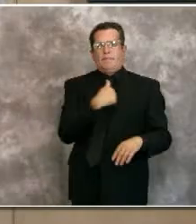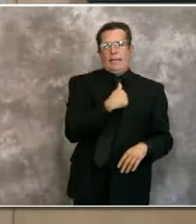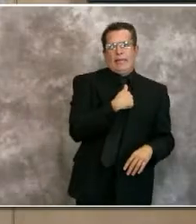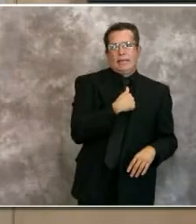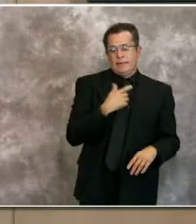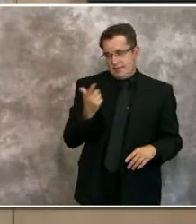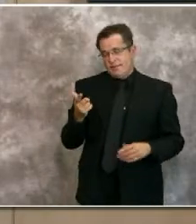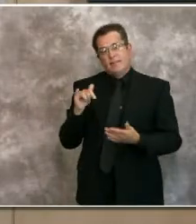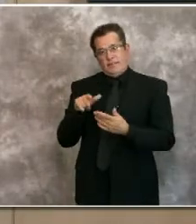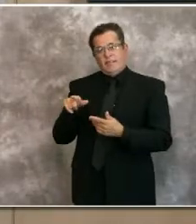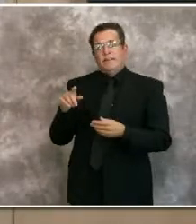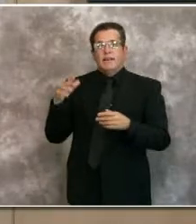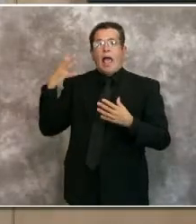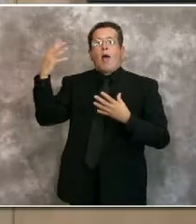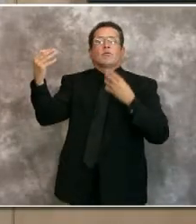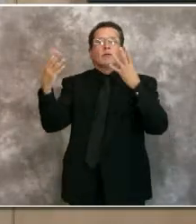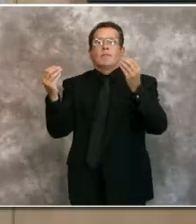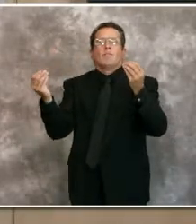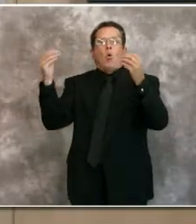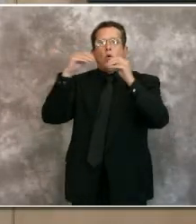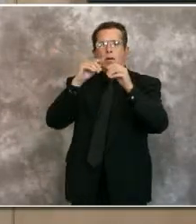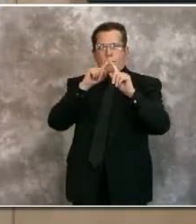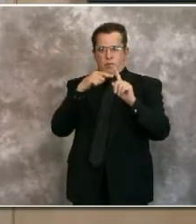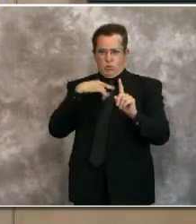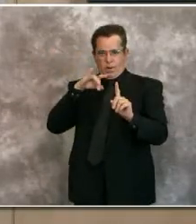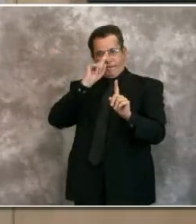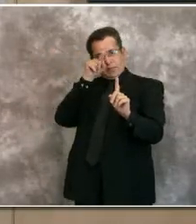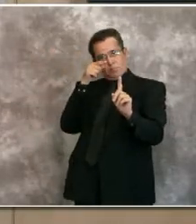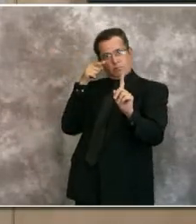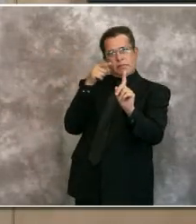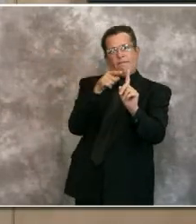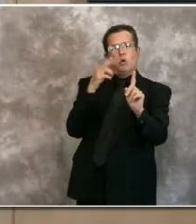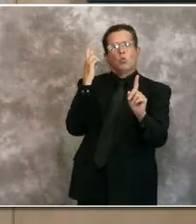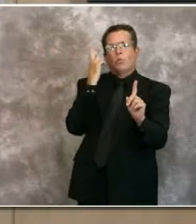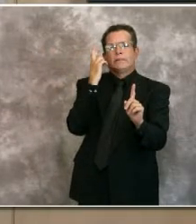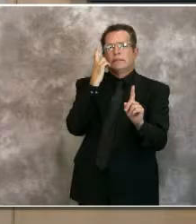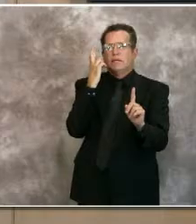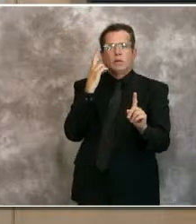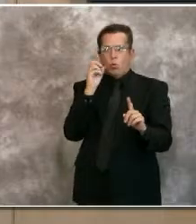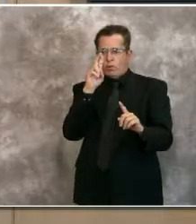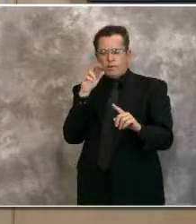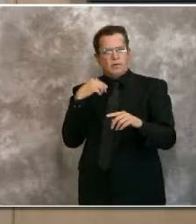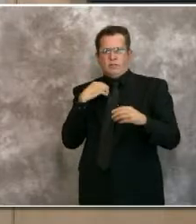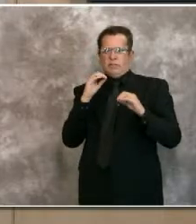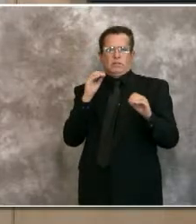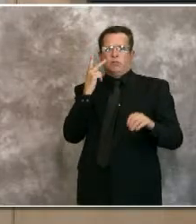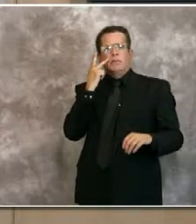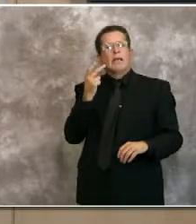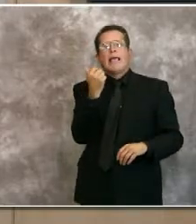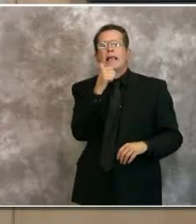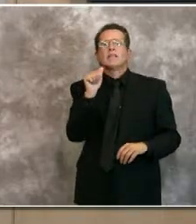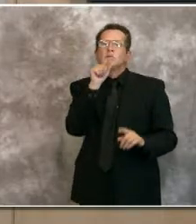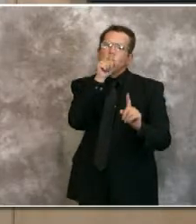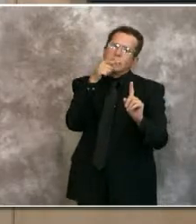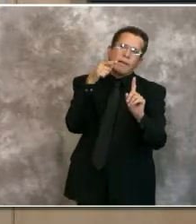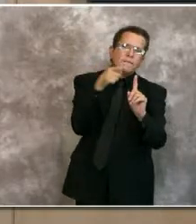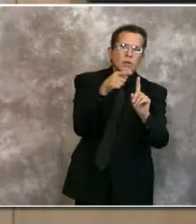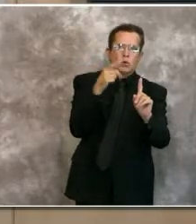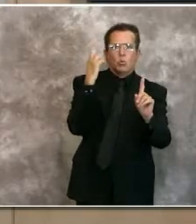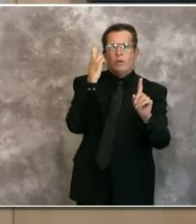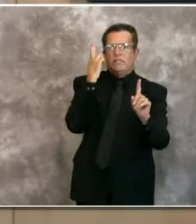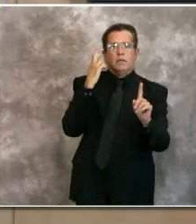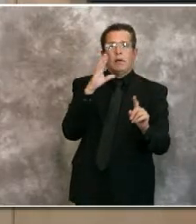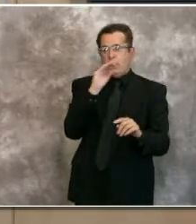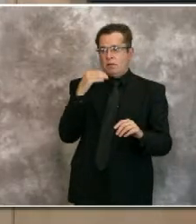have a little to do with it. But when you try to drill down on specific activities, we haven't seen any specific trends. Certainly, we have seen